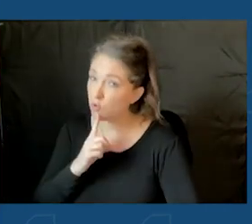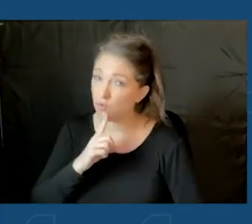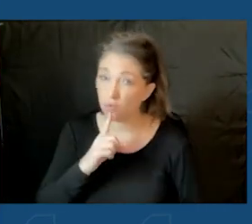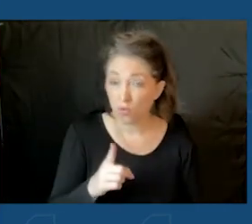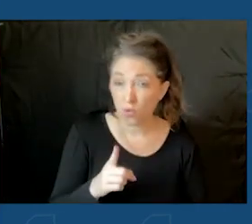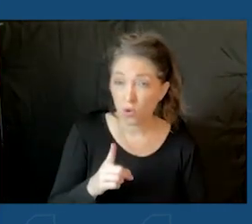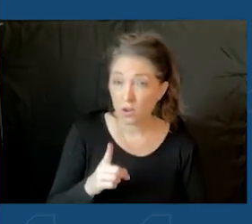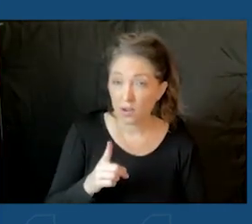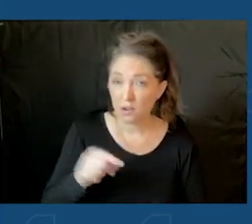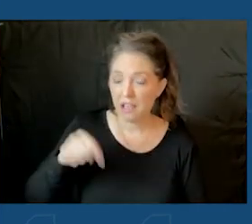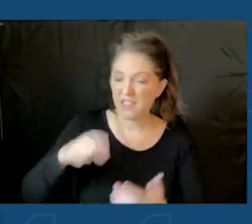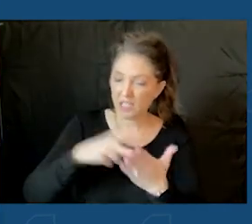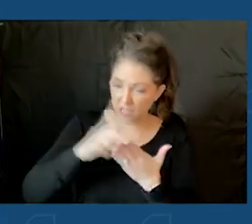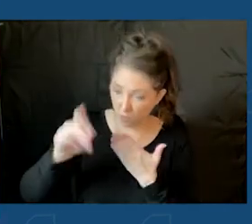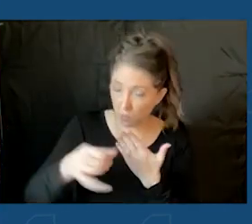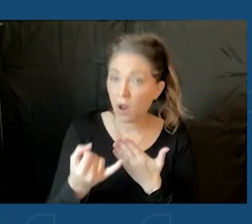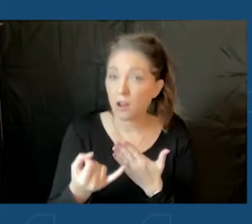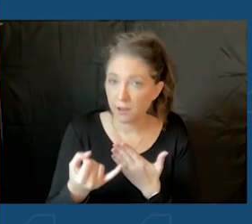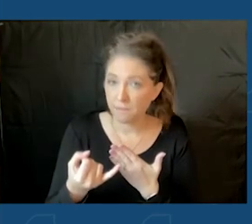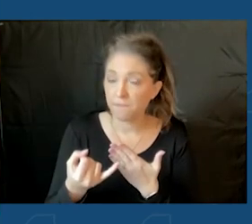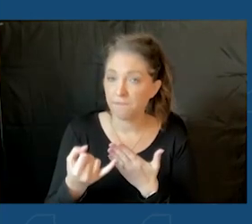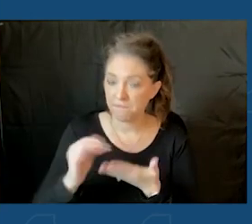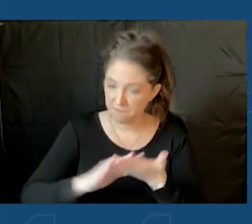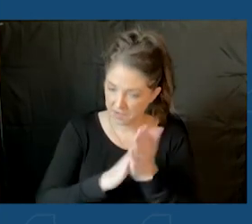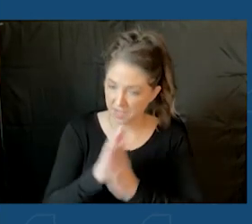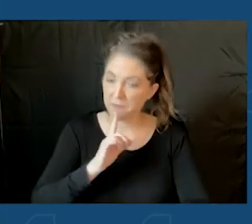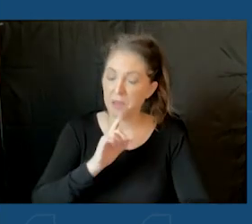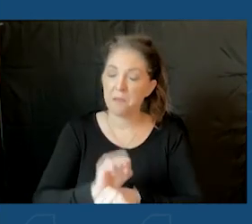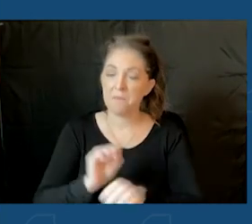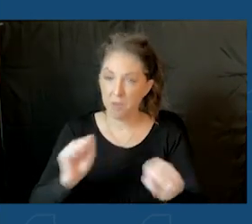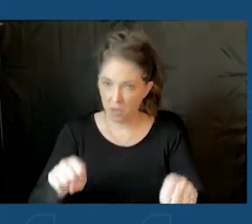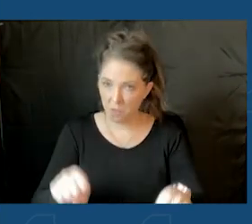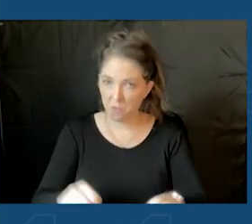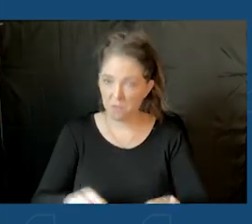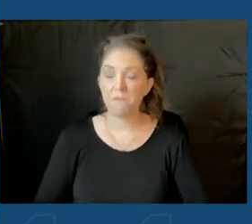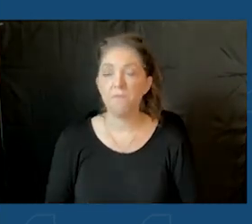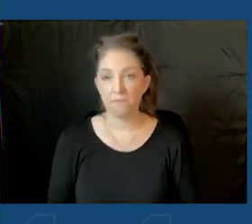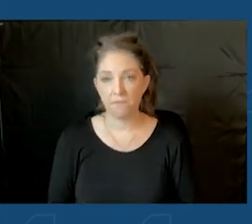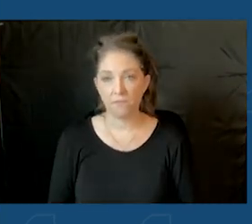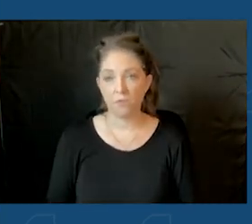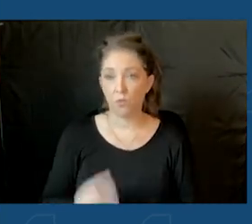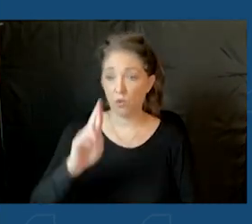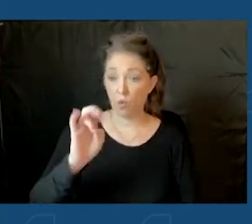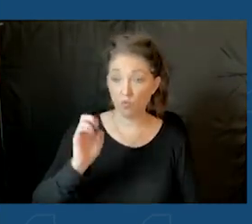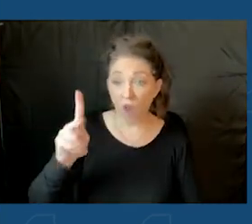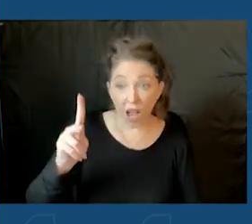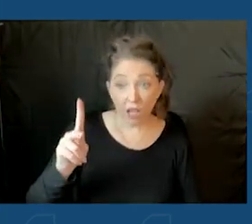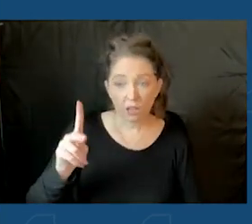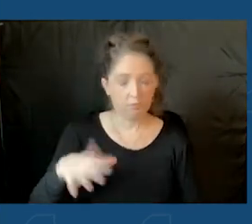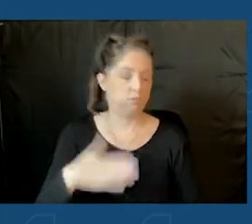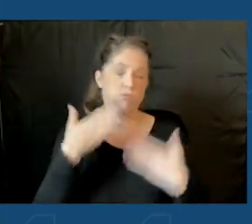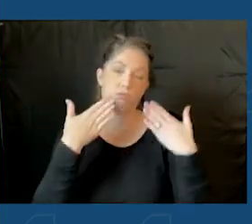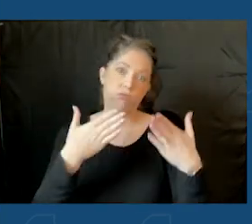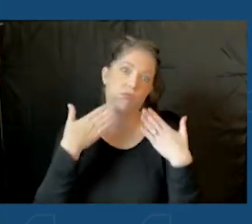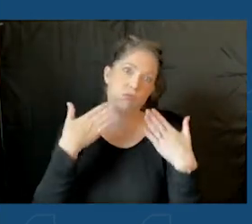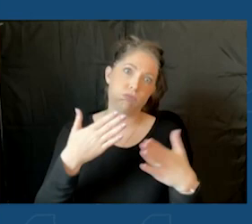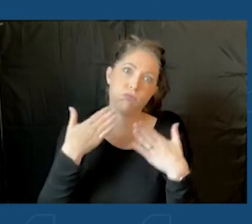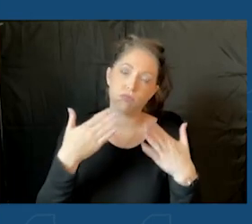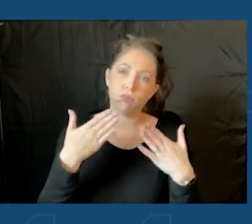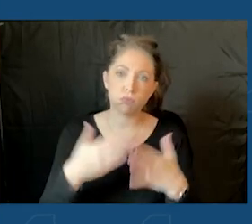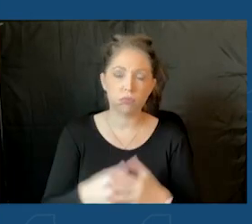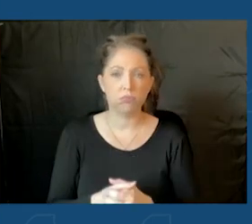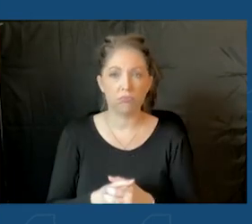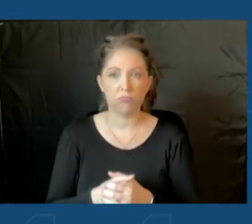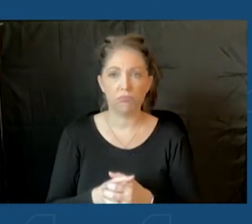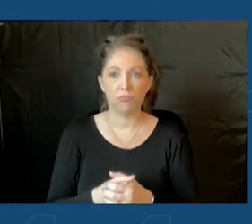that this project became a reality. Rick, I can't thank you enough. We sat down